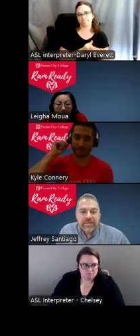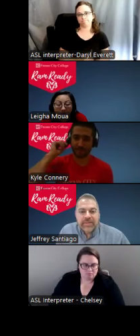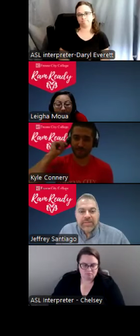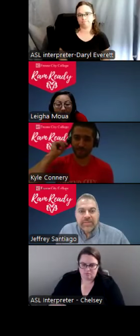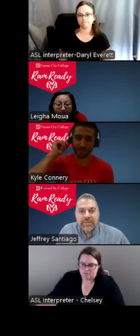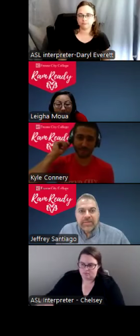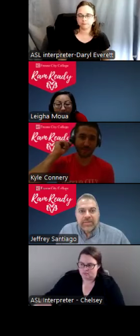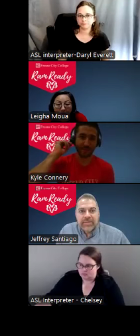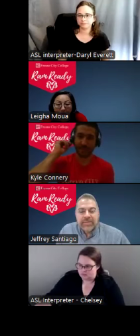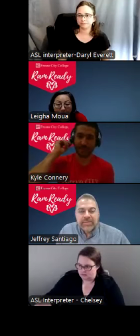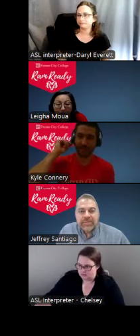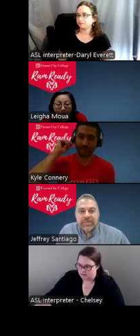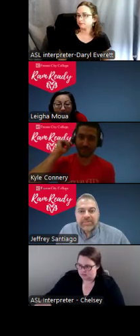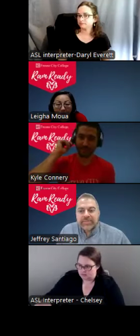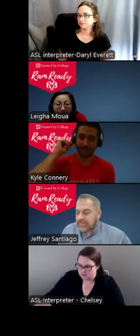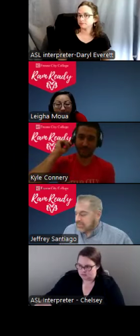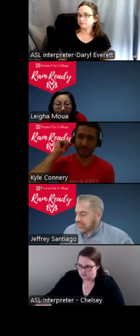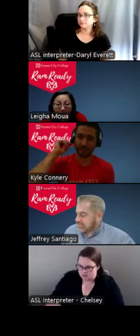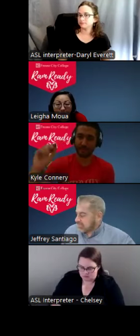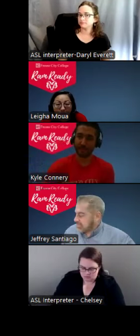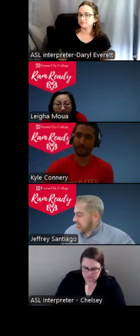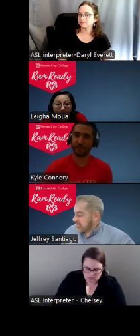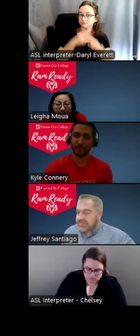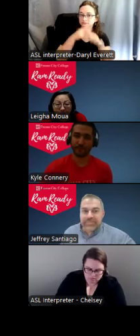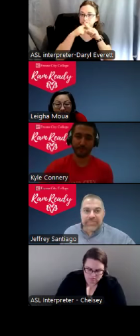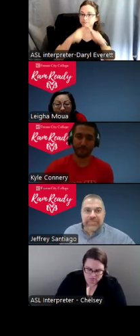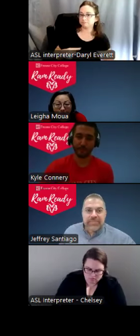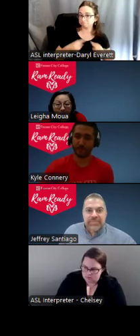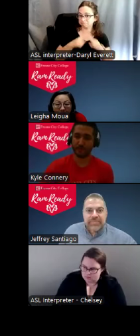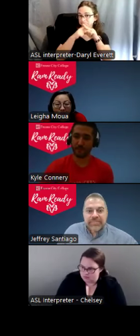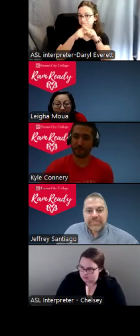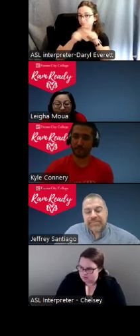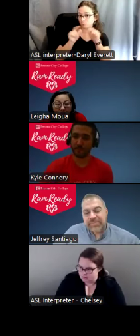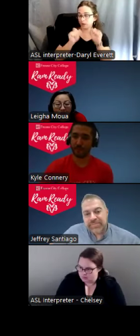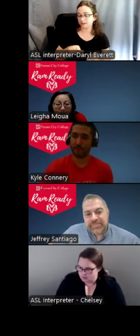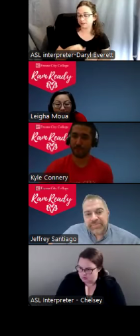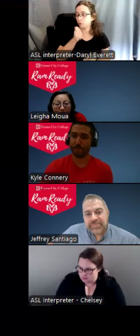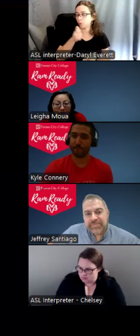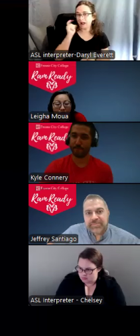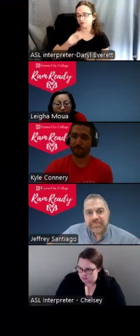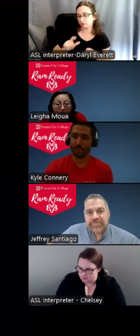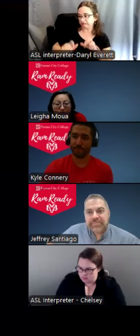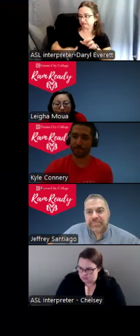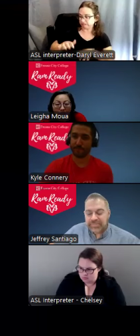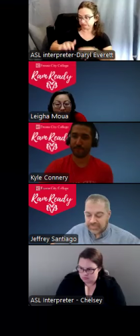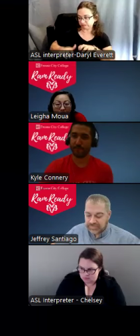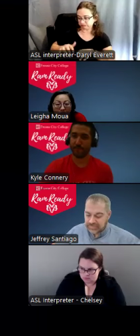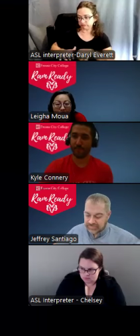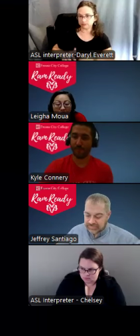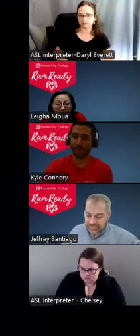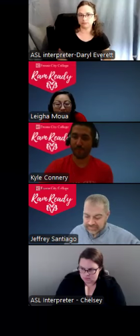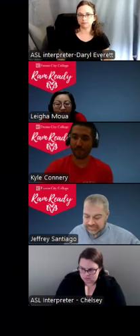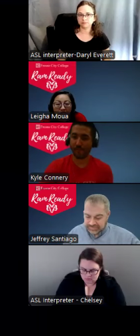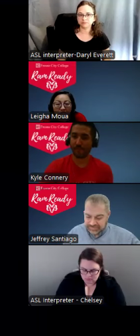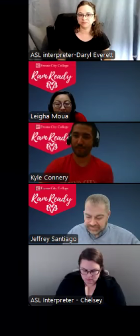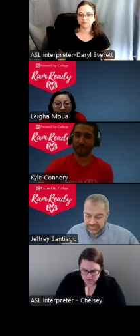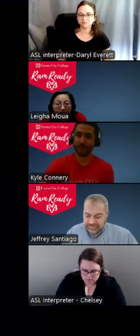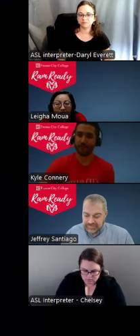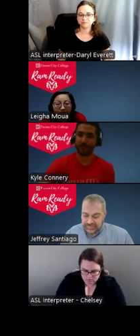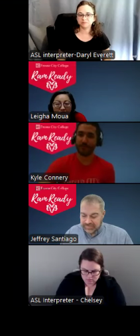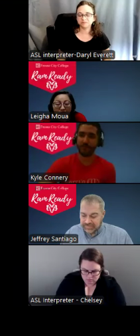If you guys want to, you can unmute yourself too and ask questions instead of putting in the chat if you feel more comfortable that way.